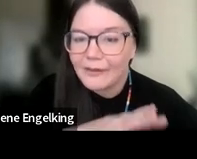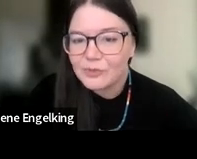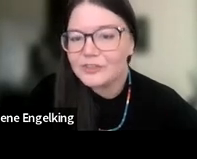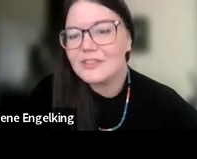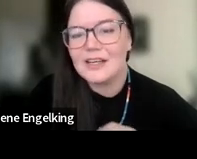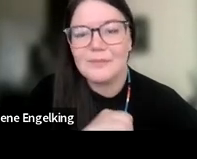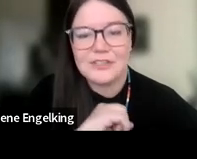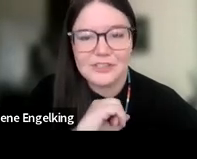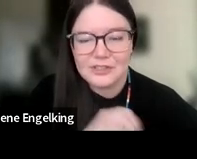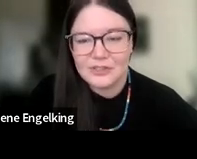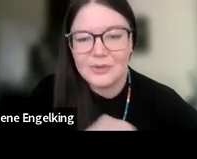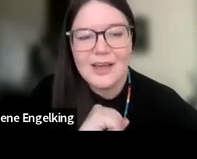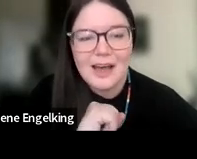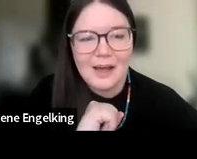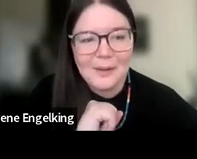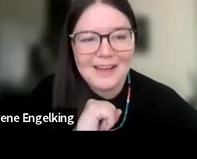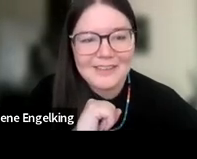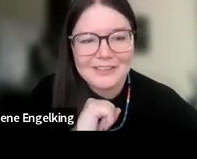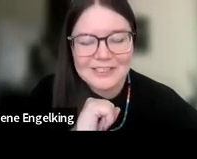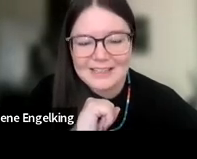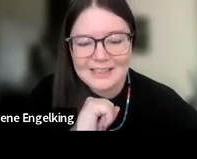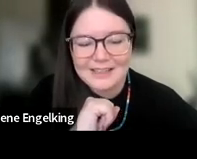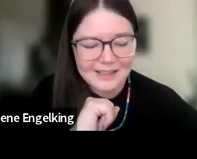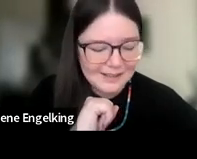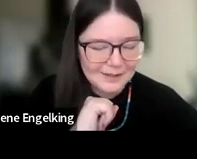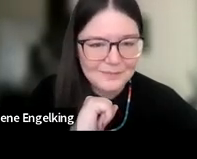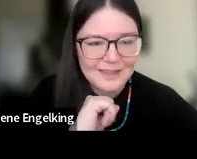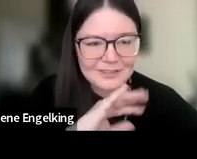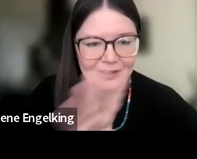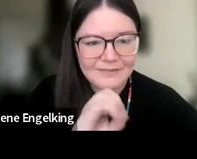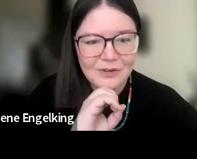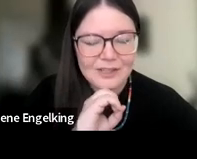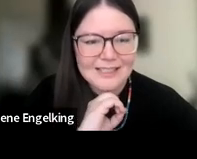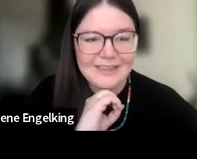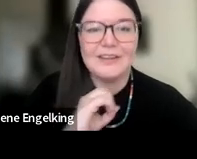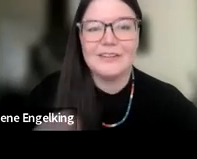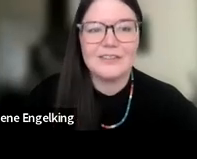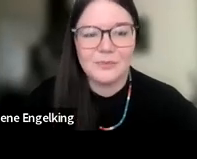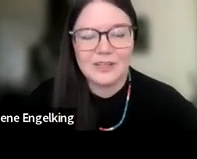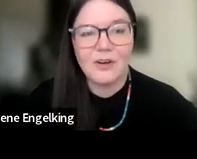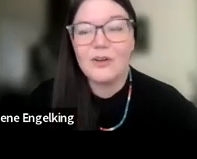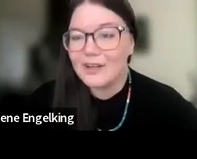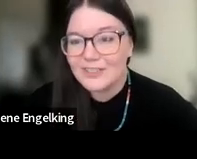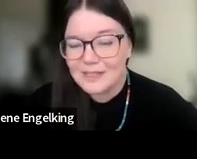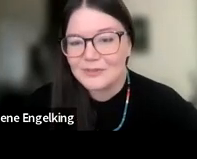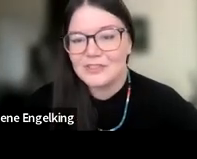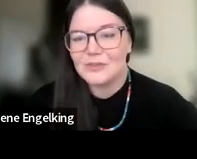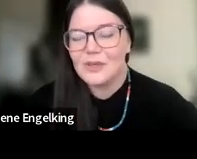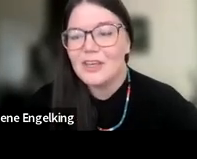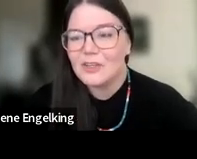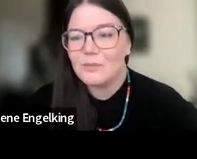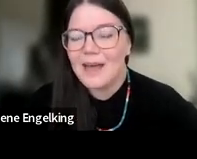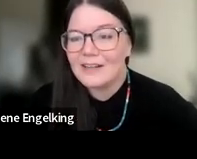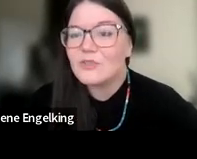out afterwards, but just so you have that understanding, and so you can kind of know that it's there. And so we all want to be able